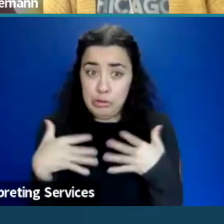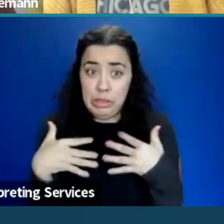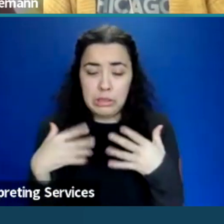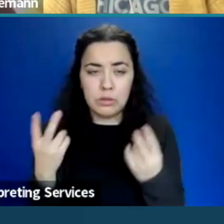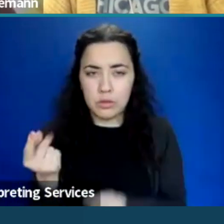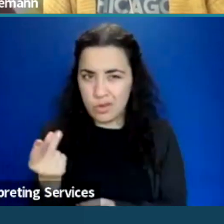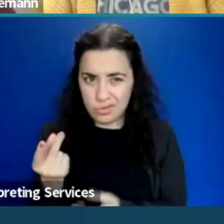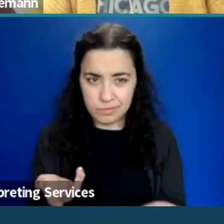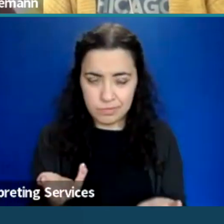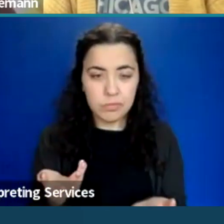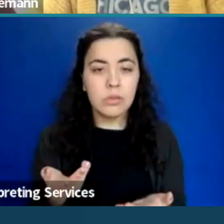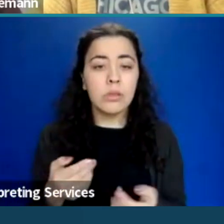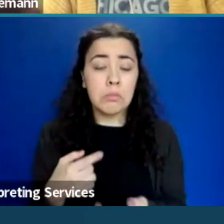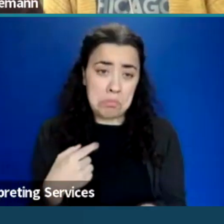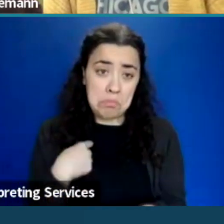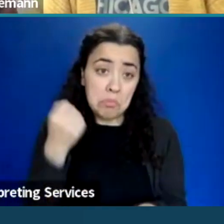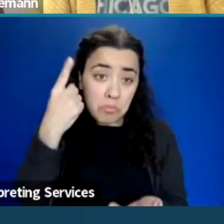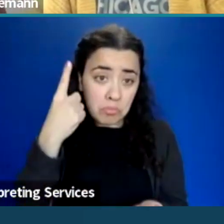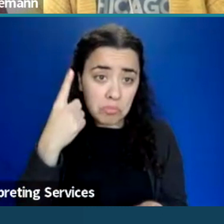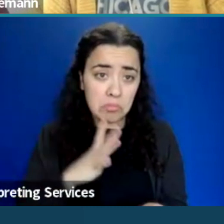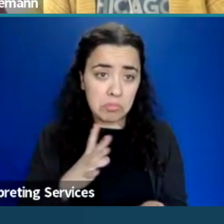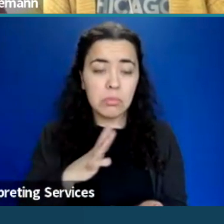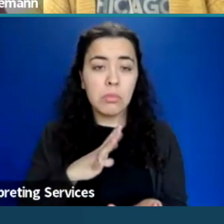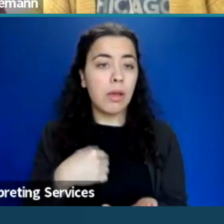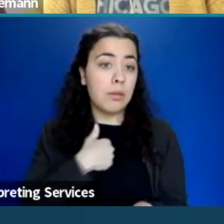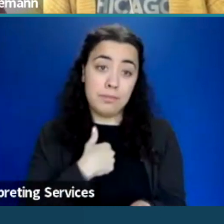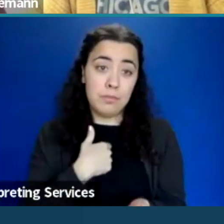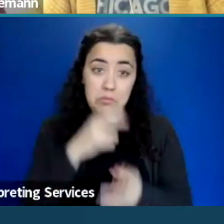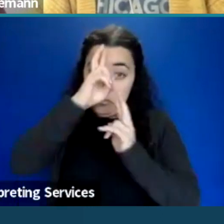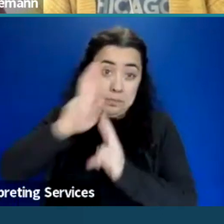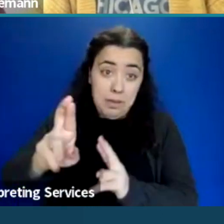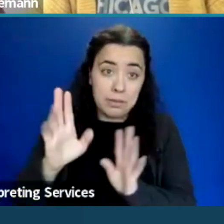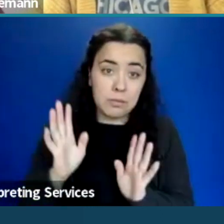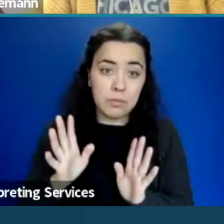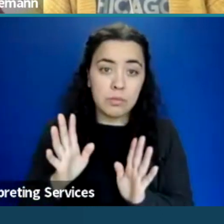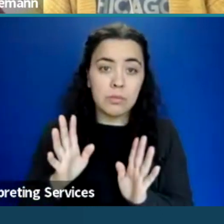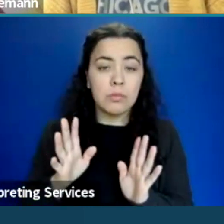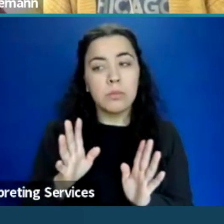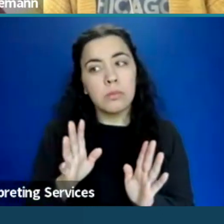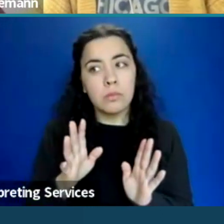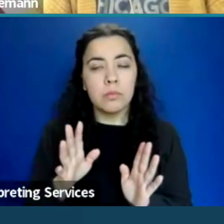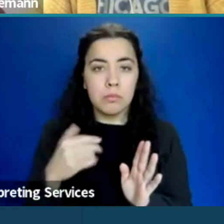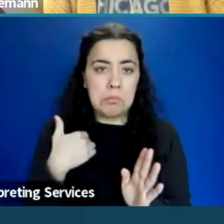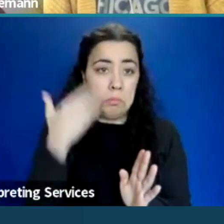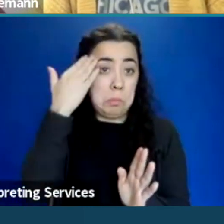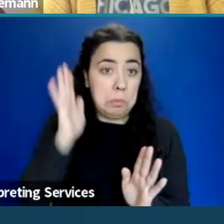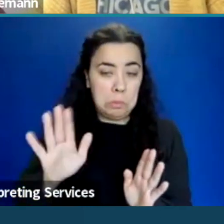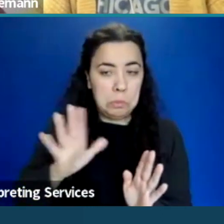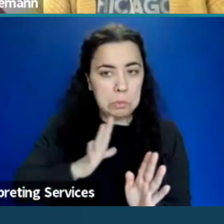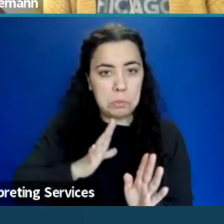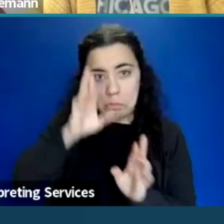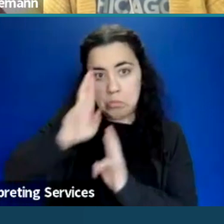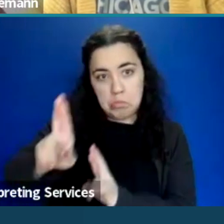dogs. I get that, and I'm very respectful of that. And I